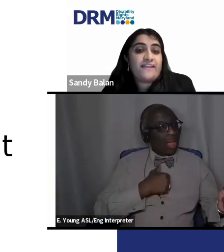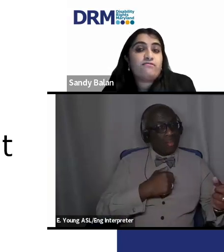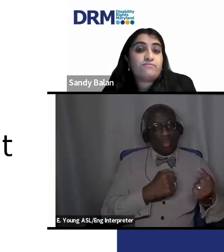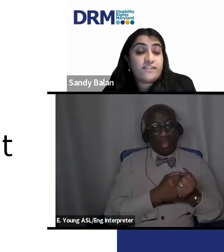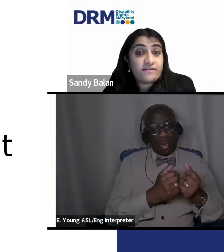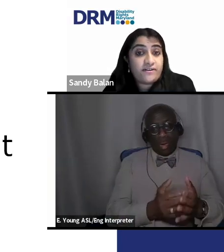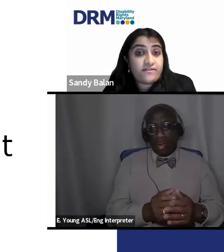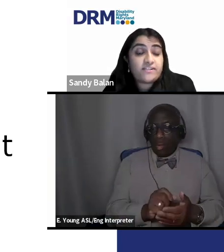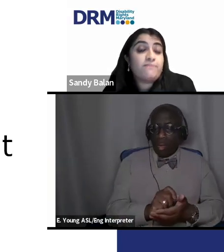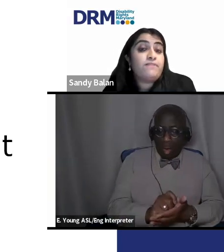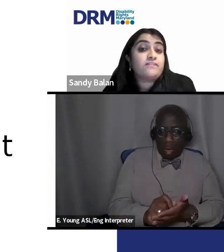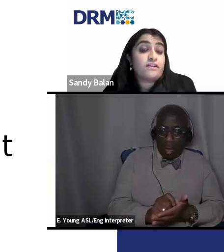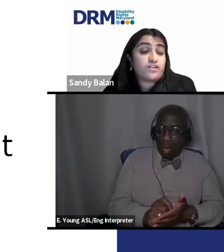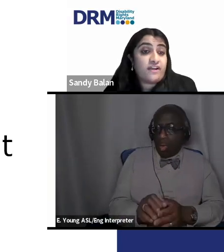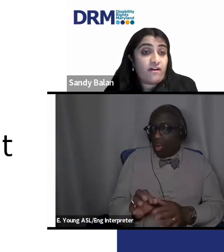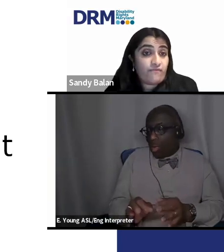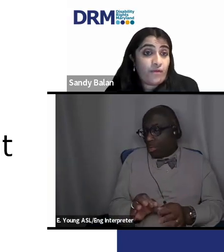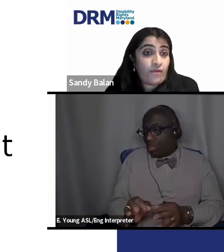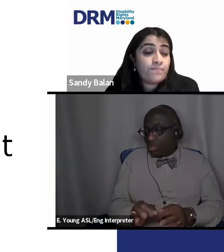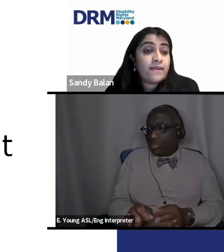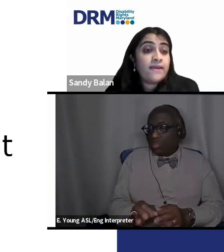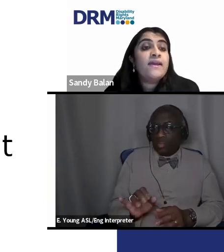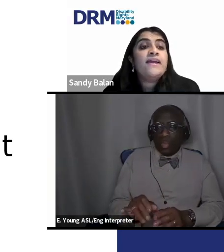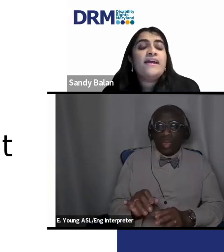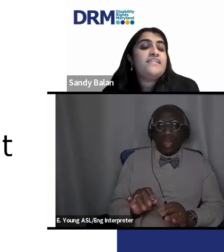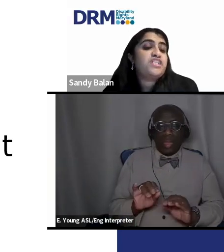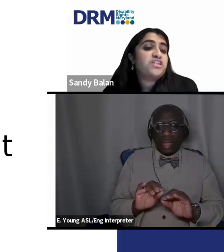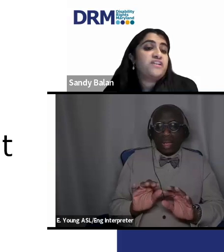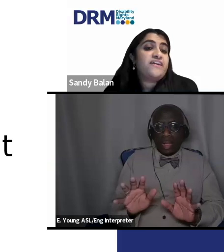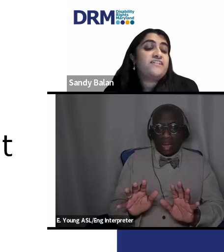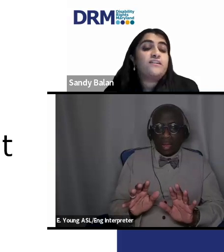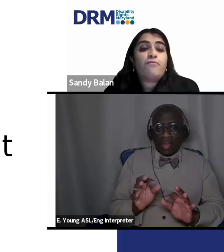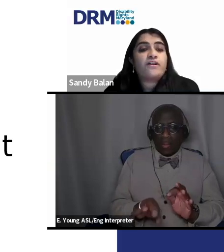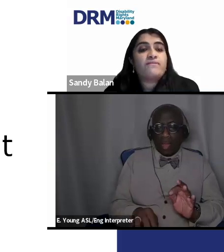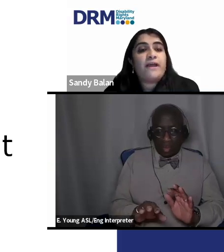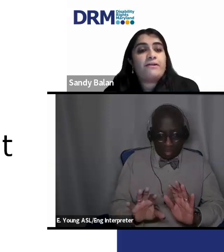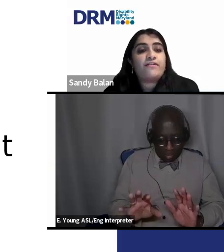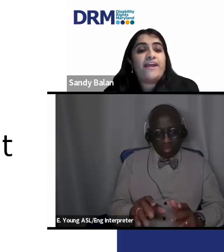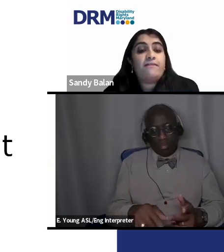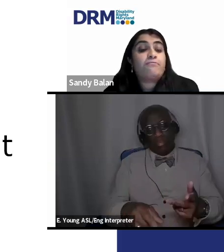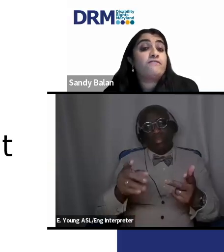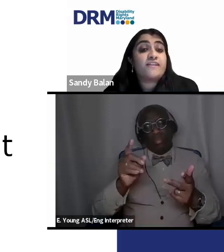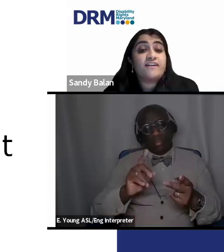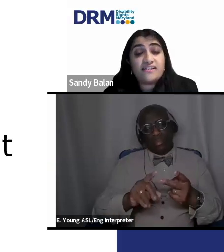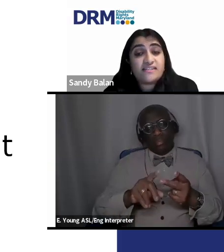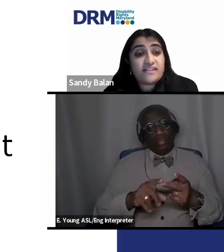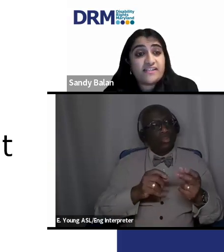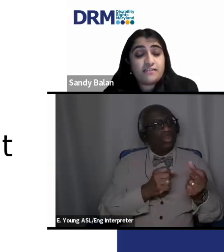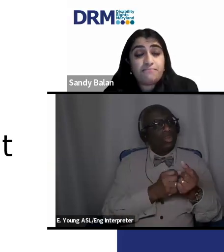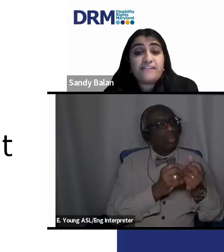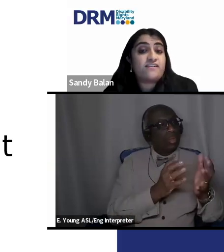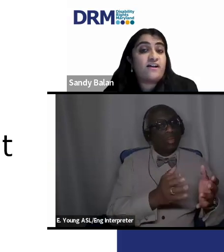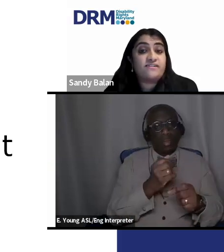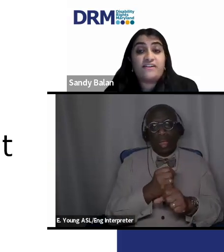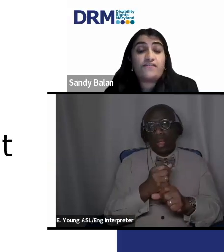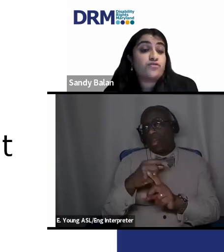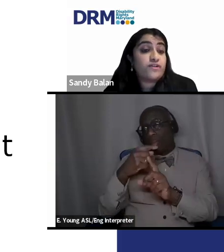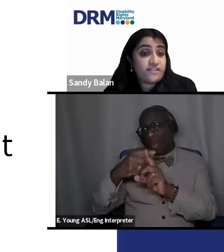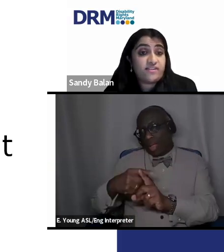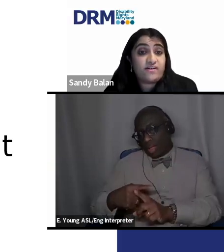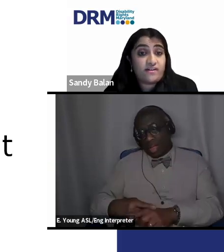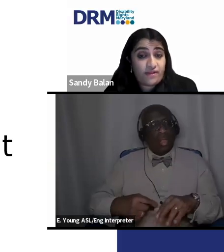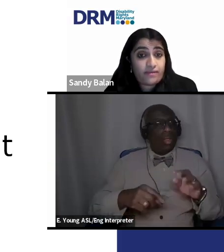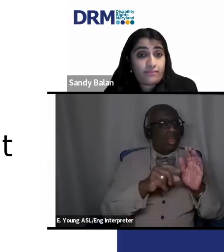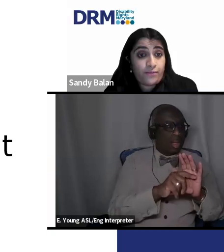provide plain language materials can be especially helpful. Additionally, a supporter might create a pros and cons list based on